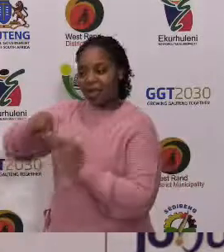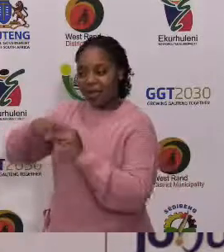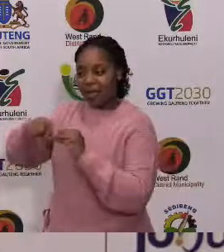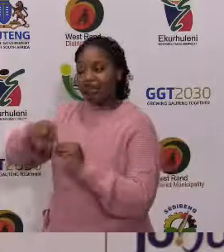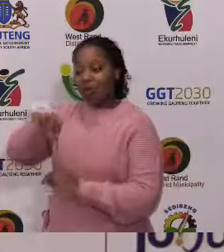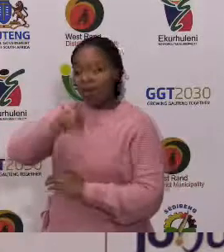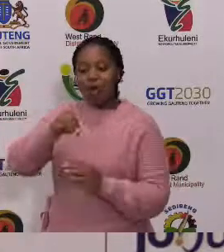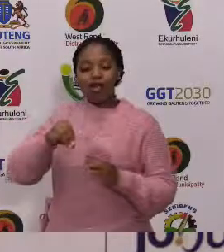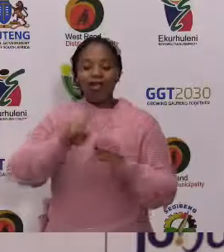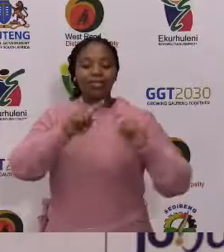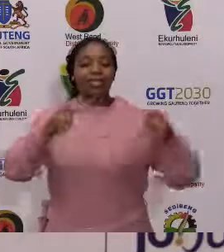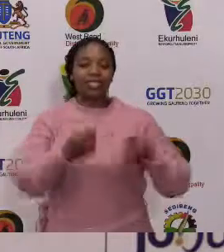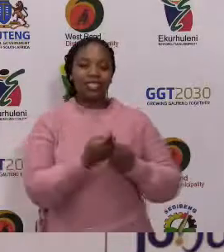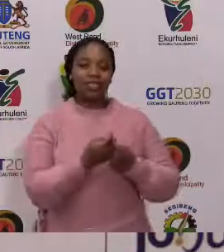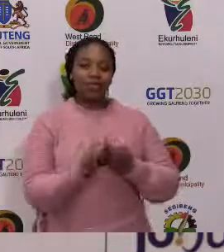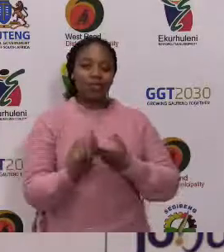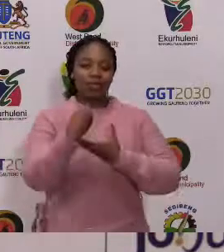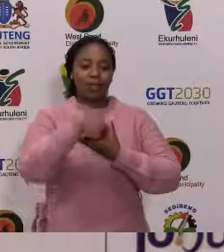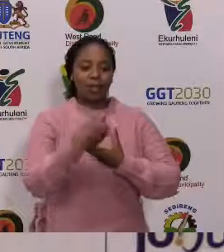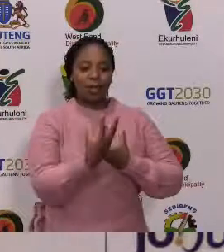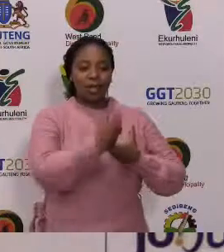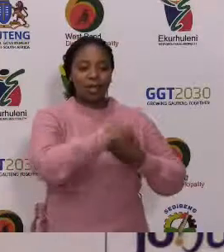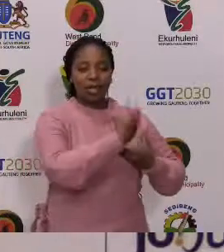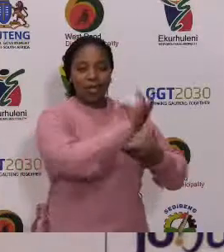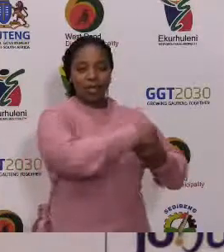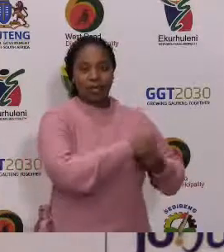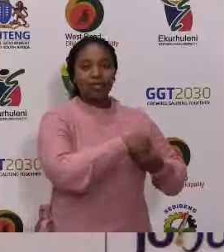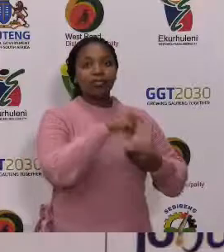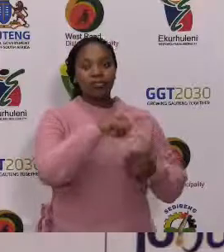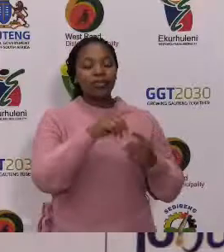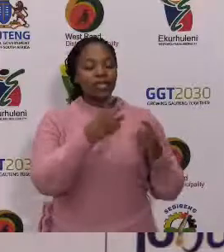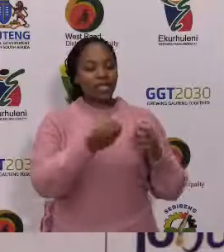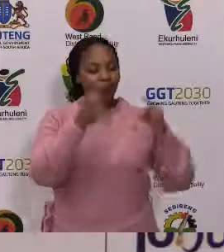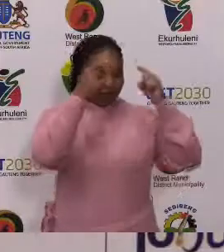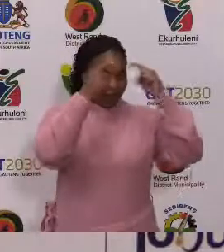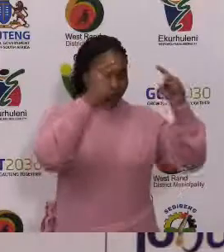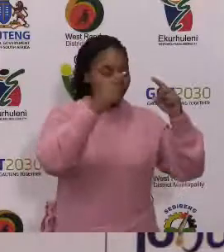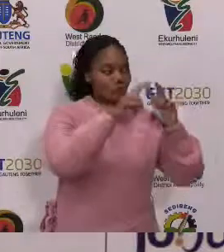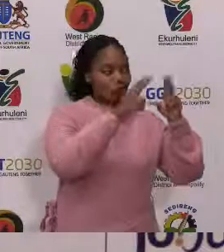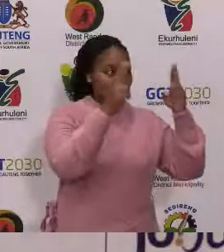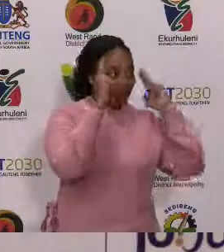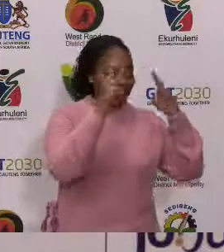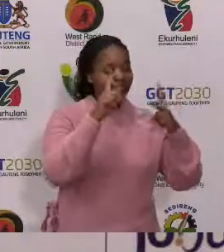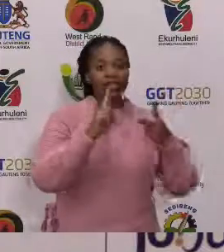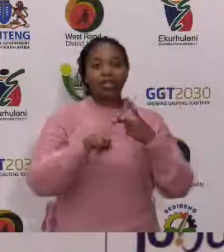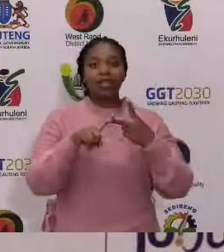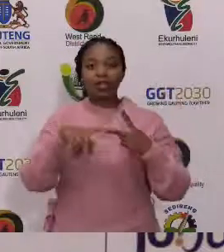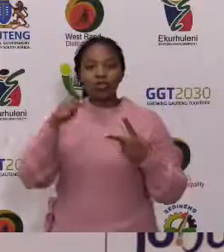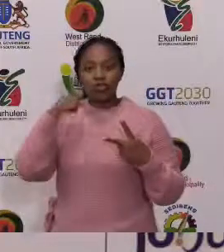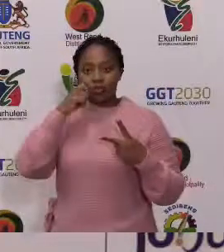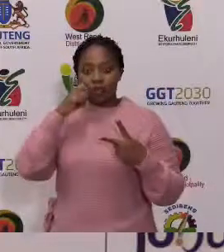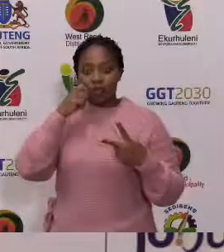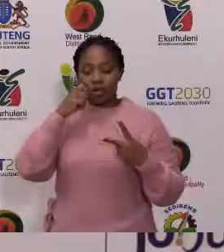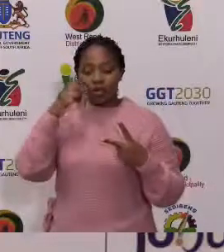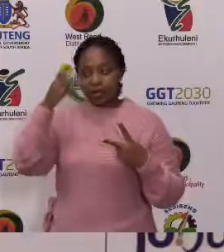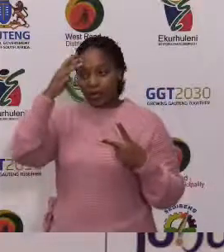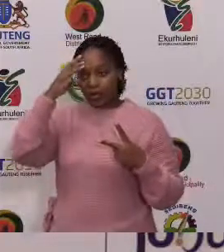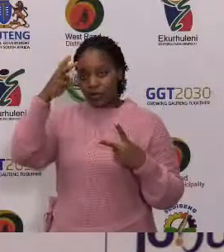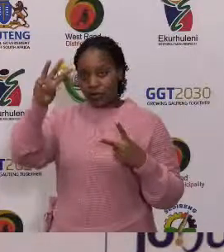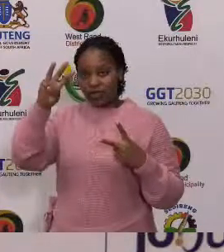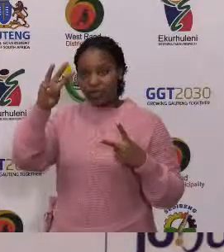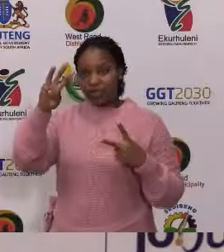team includes the academics from Wits University, Tshwane, University of